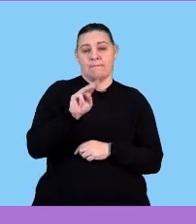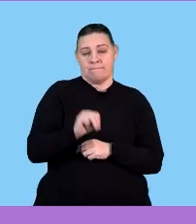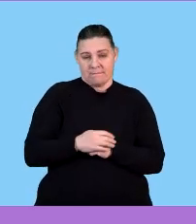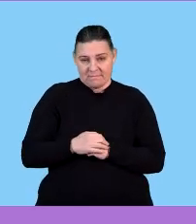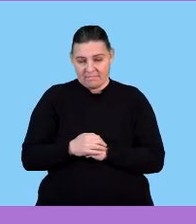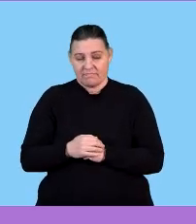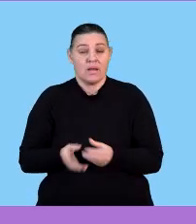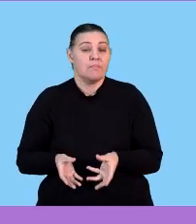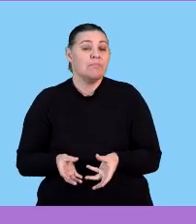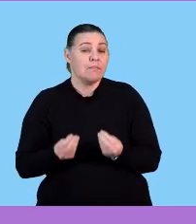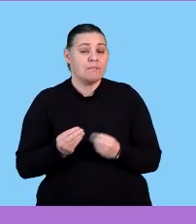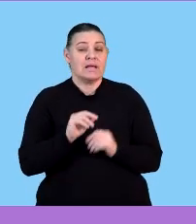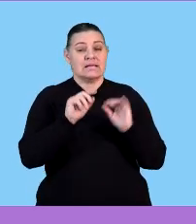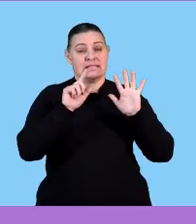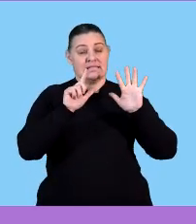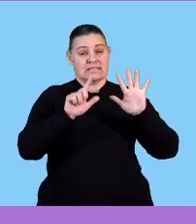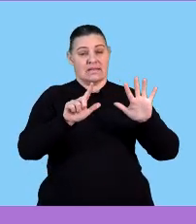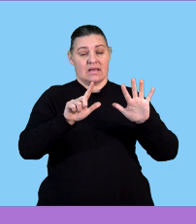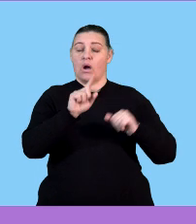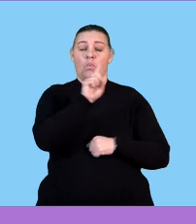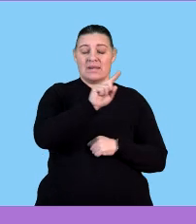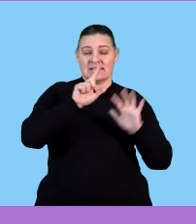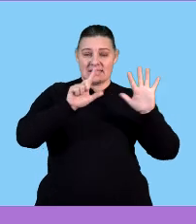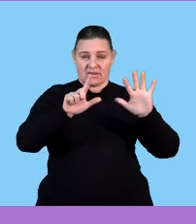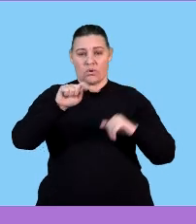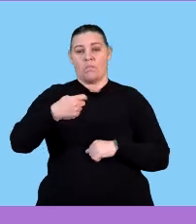kilometers, and we end up with